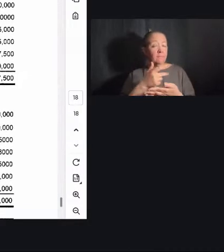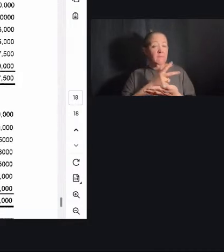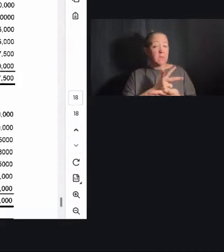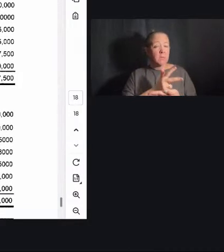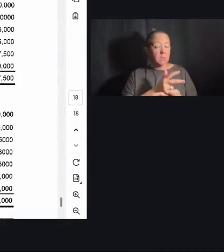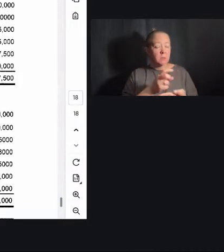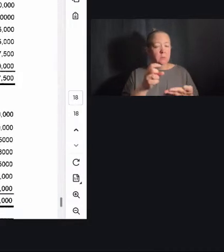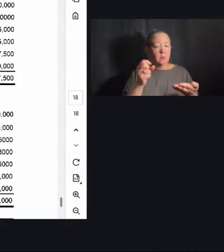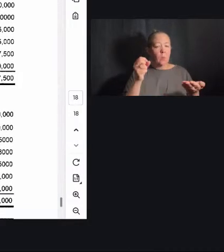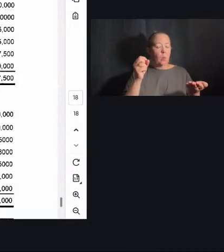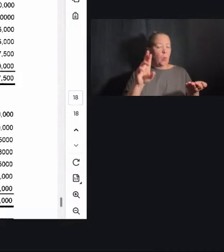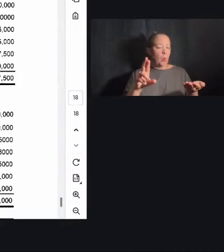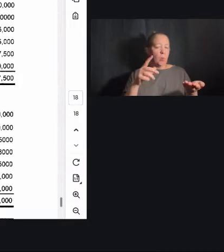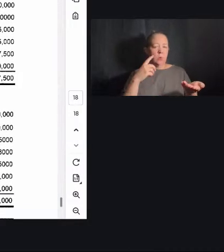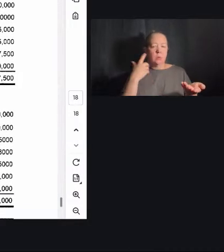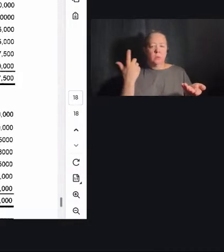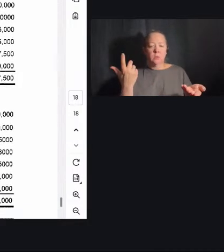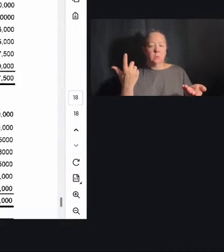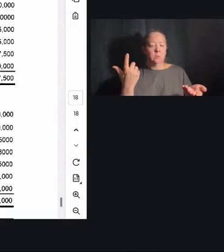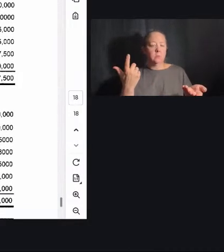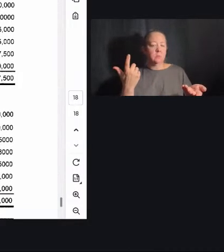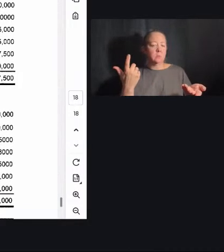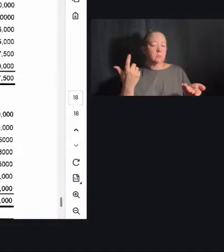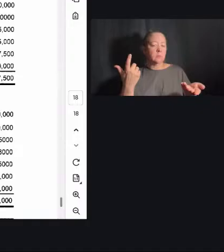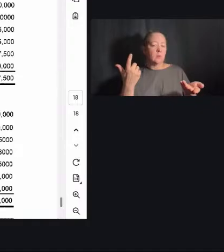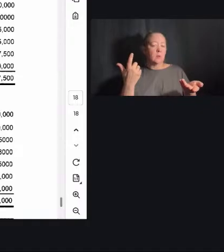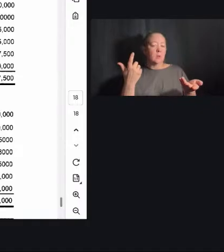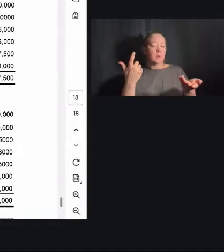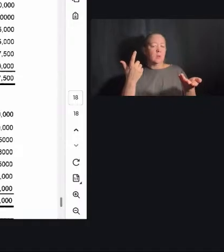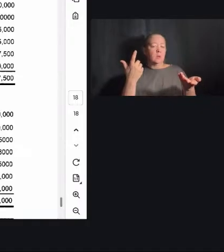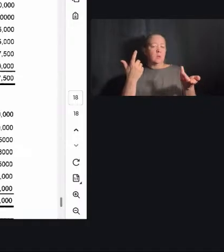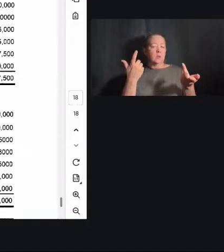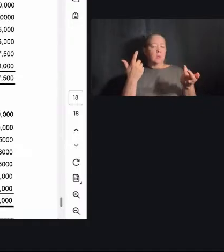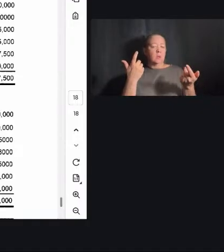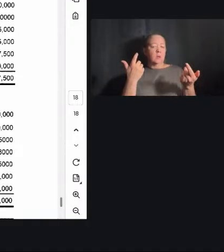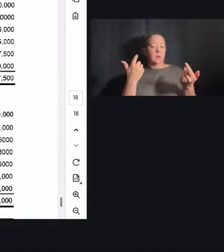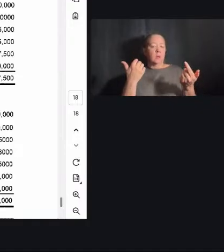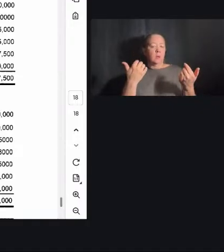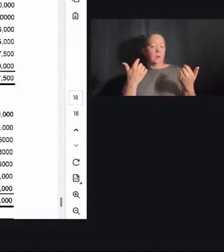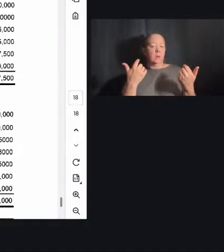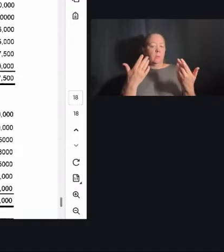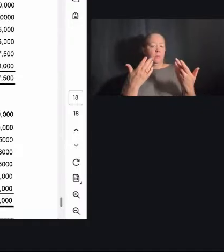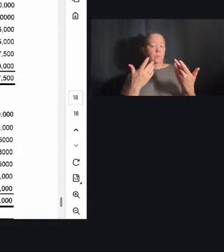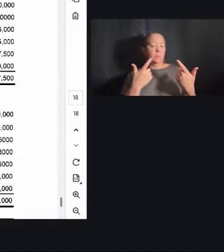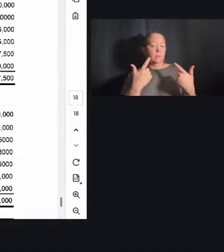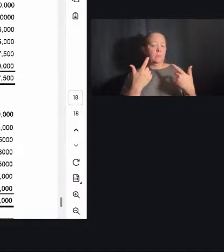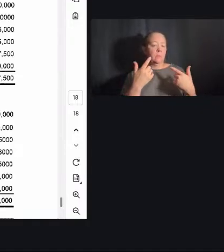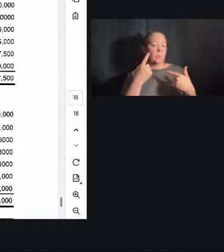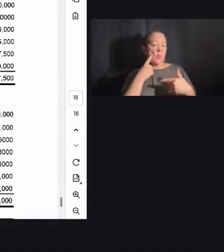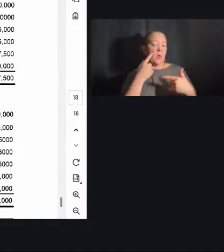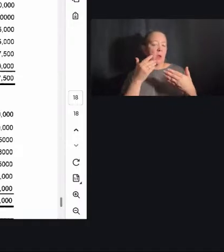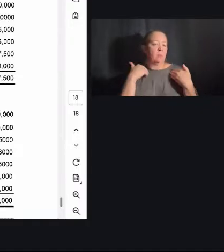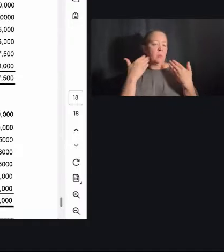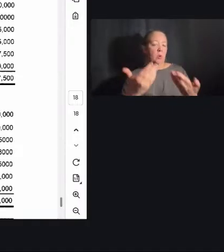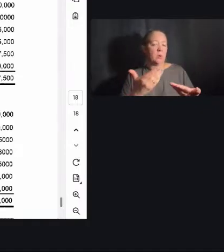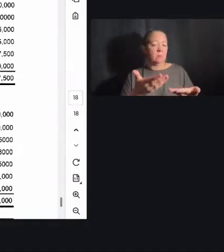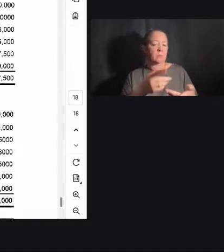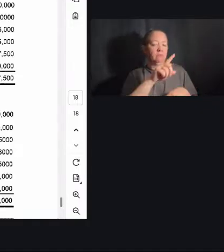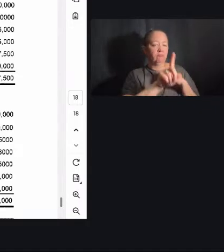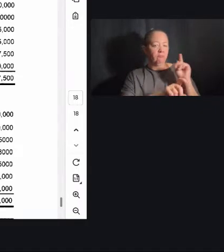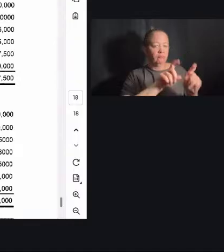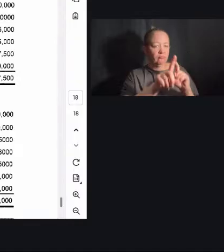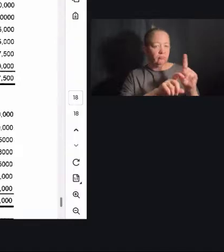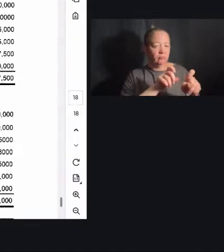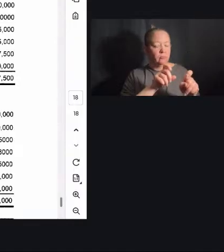all of my questions just because of the time I'm allocated. The other thing is